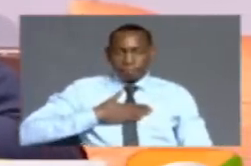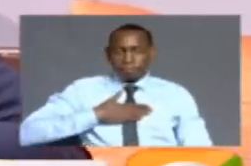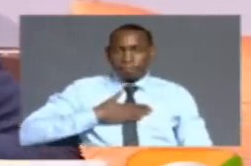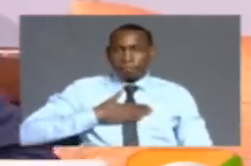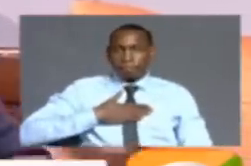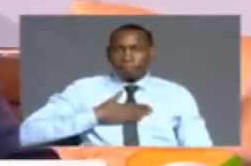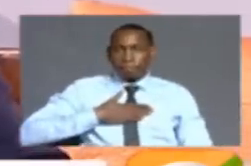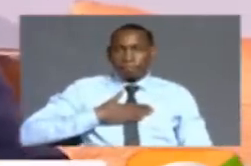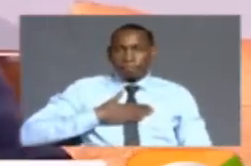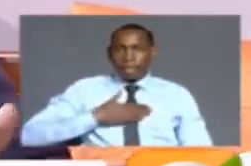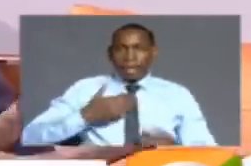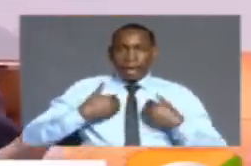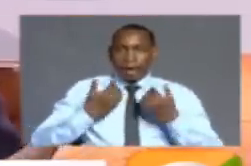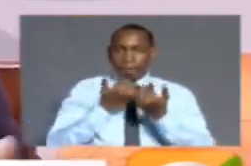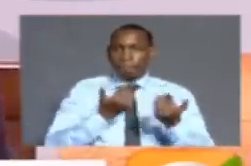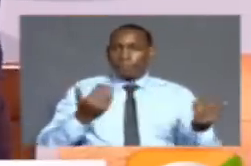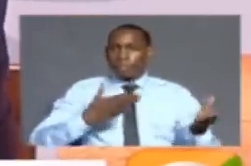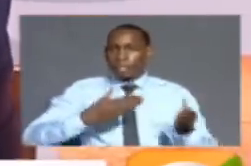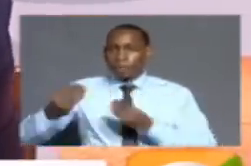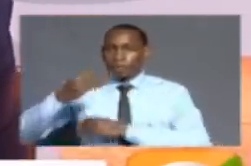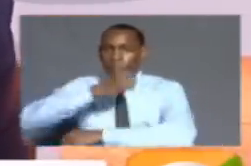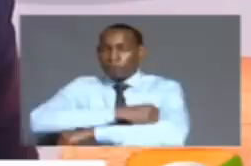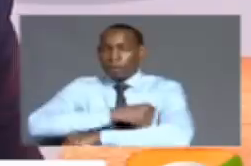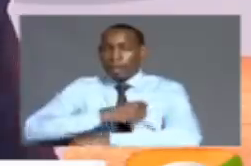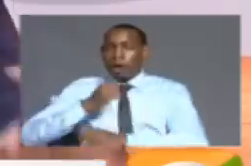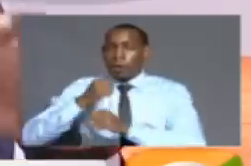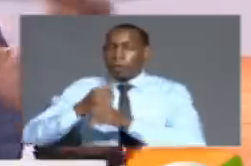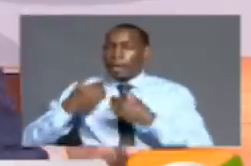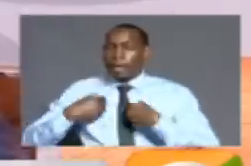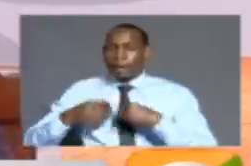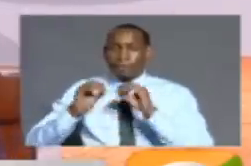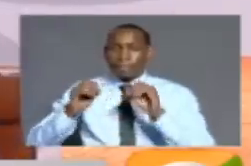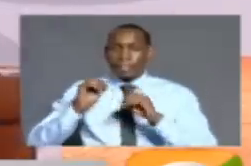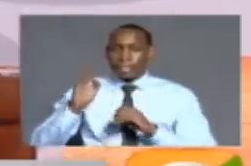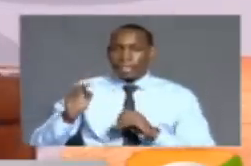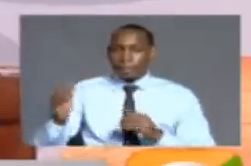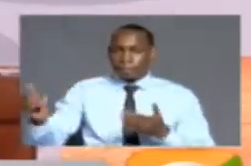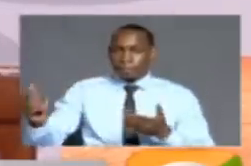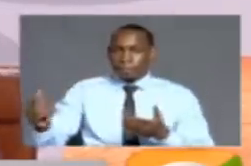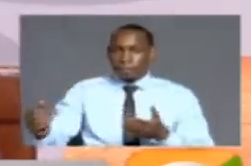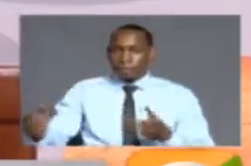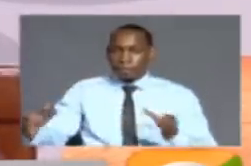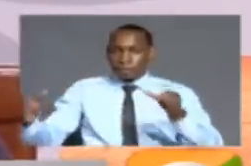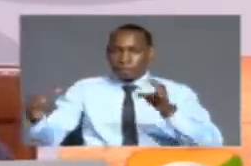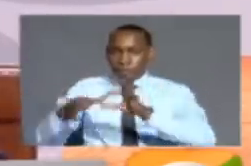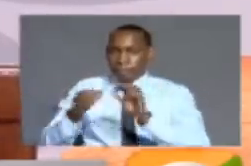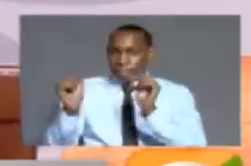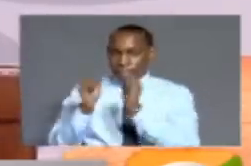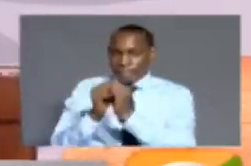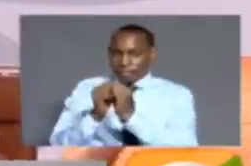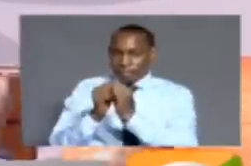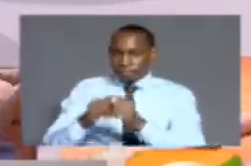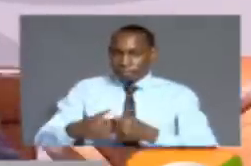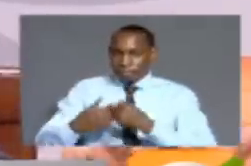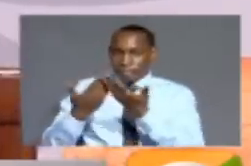Eldamat, there are kids who have gone to school, they are jobless. If I can put 10 of them together, you know, give them